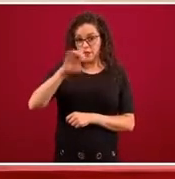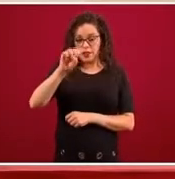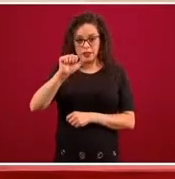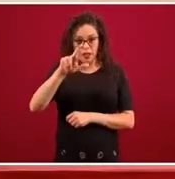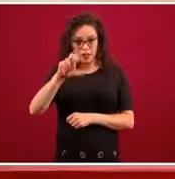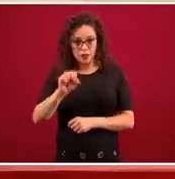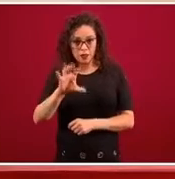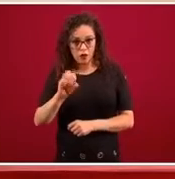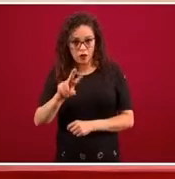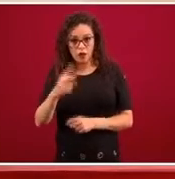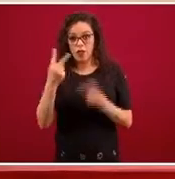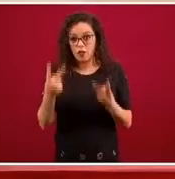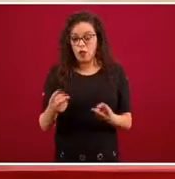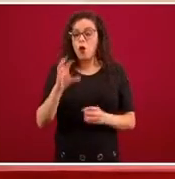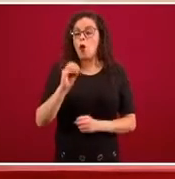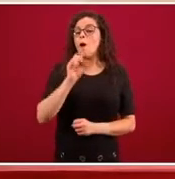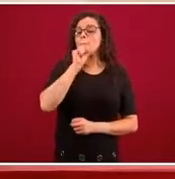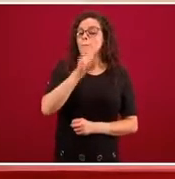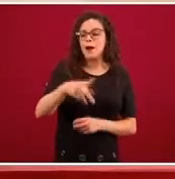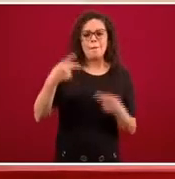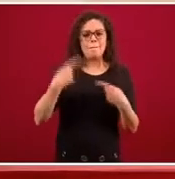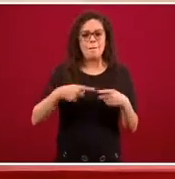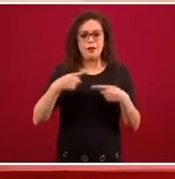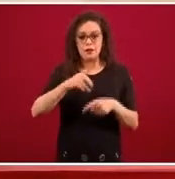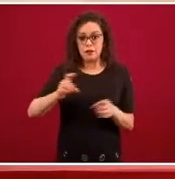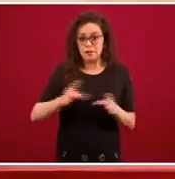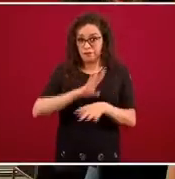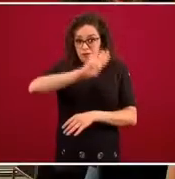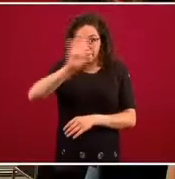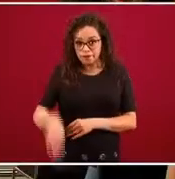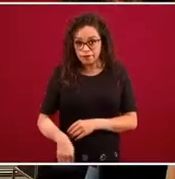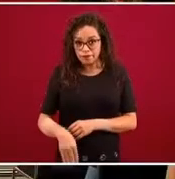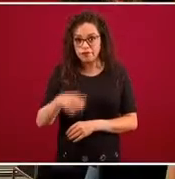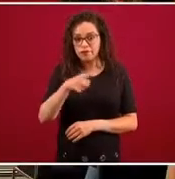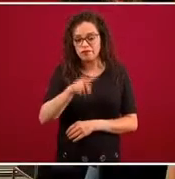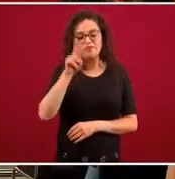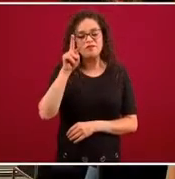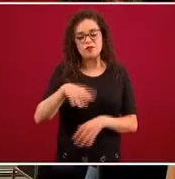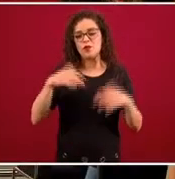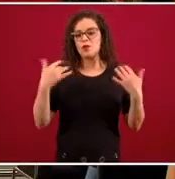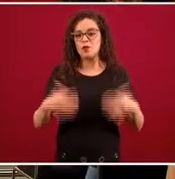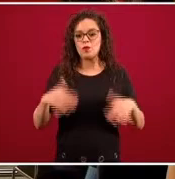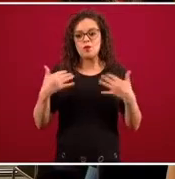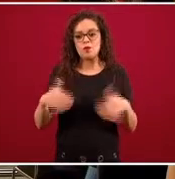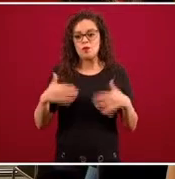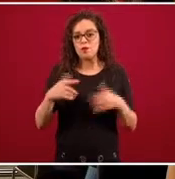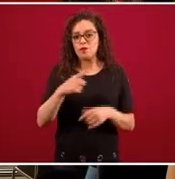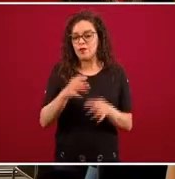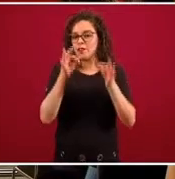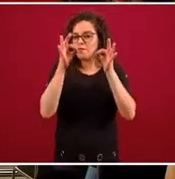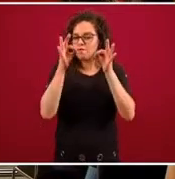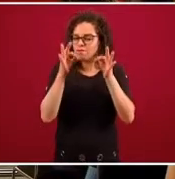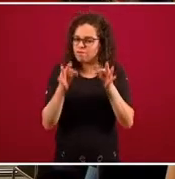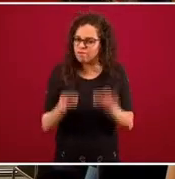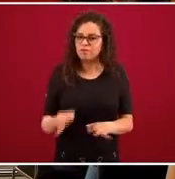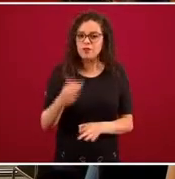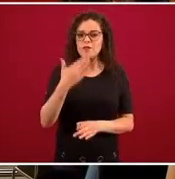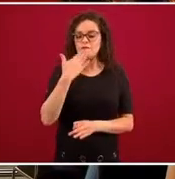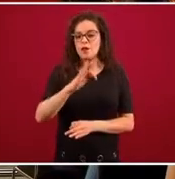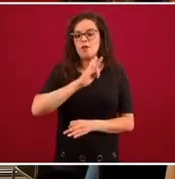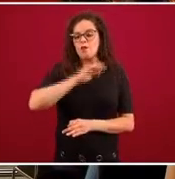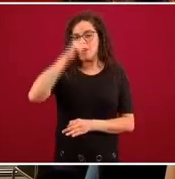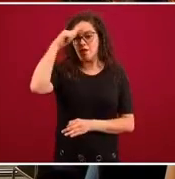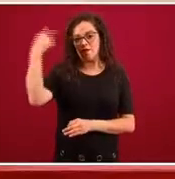the virus SARS-CoV-2, or even that same person, after losing their lives, they can continue to